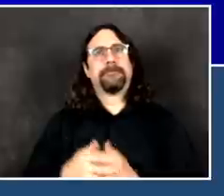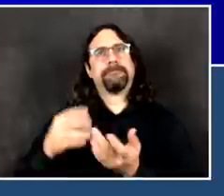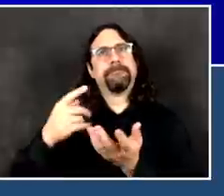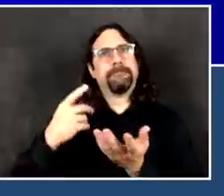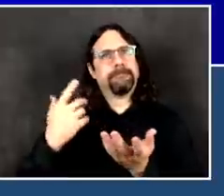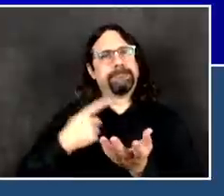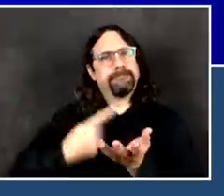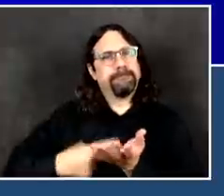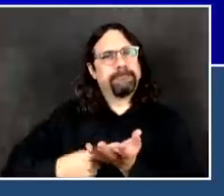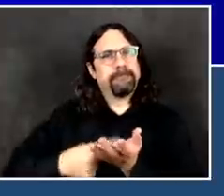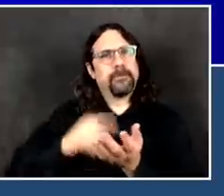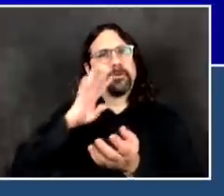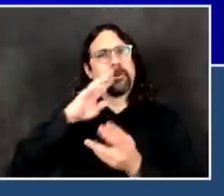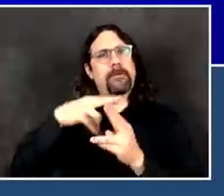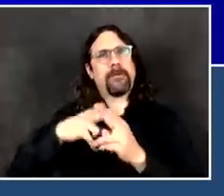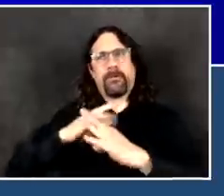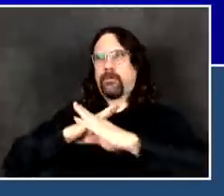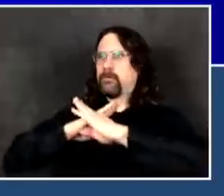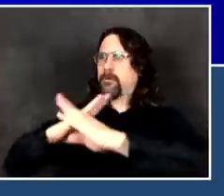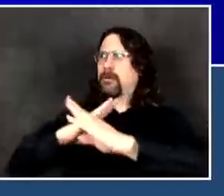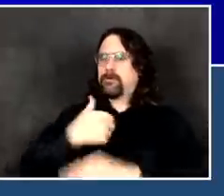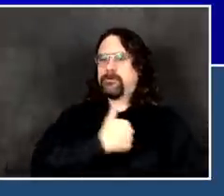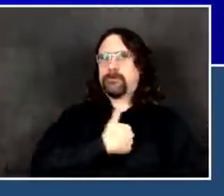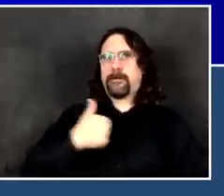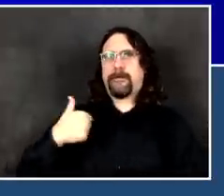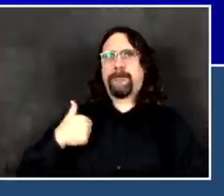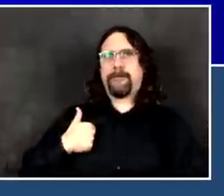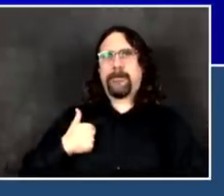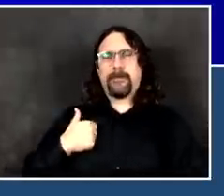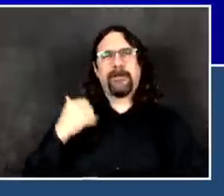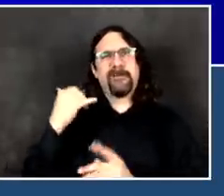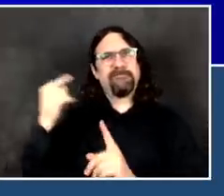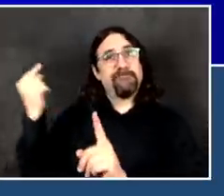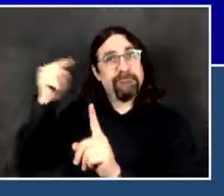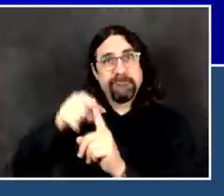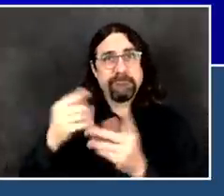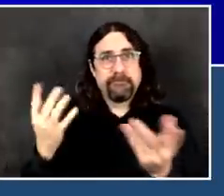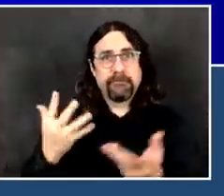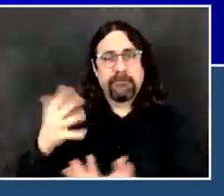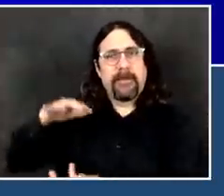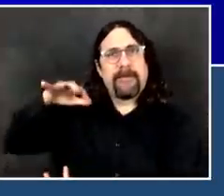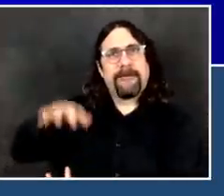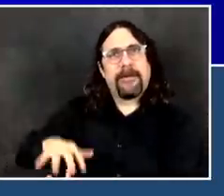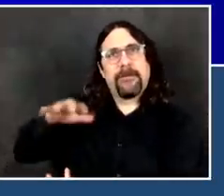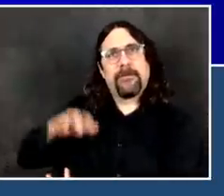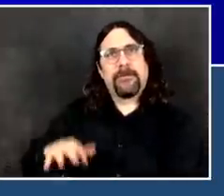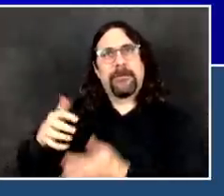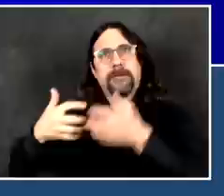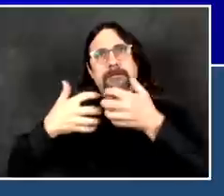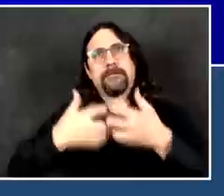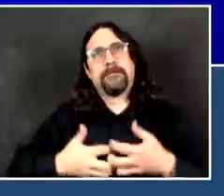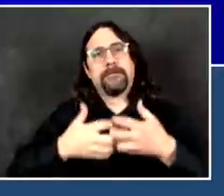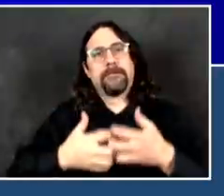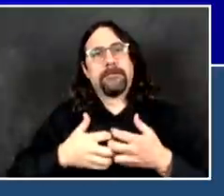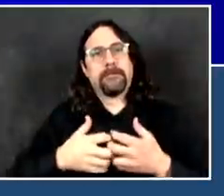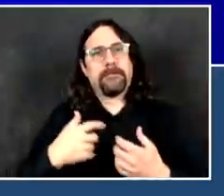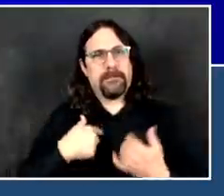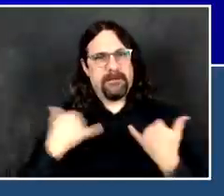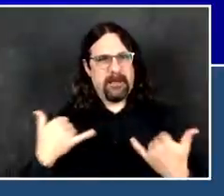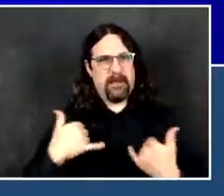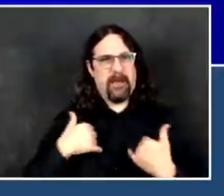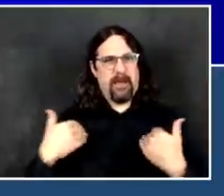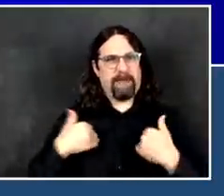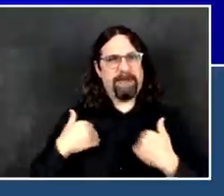I want to talk to you about ventilators. And you see one here, and we're going to get a little demonstration in a moment. But as you can see immediately, this is not